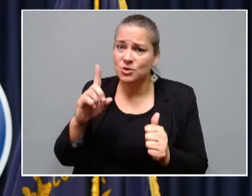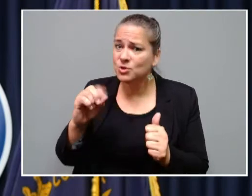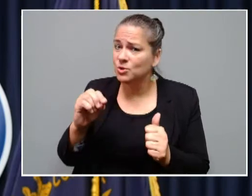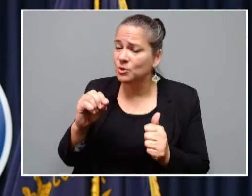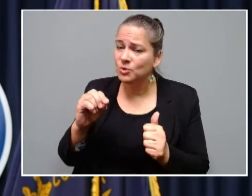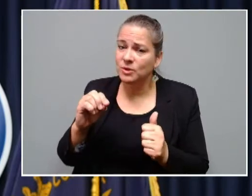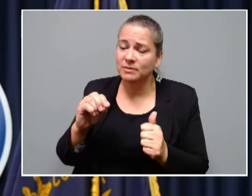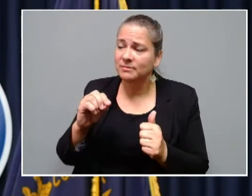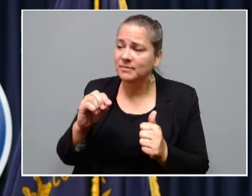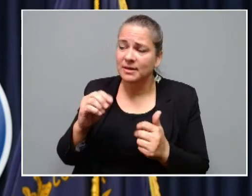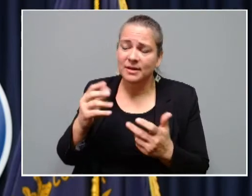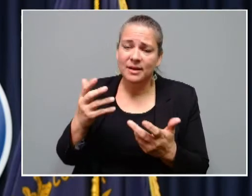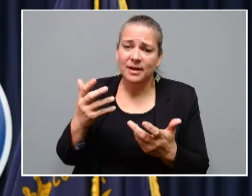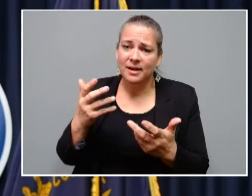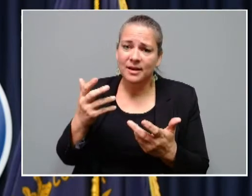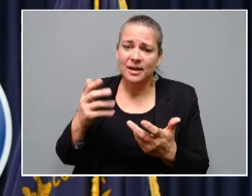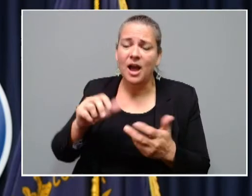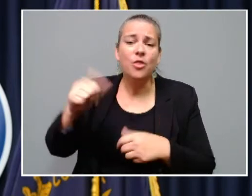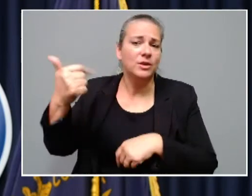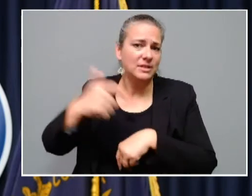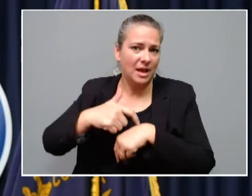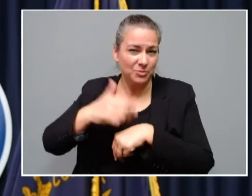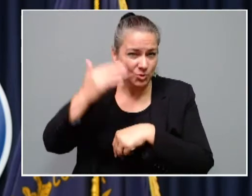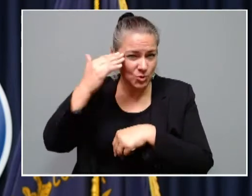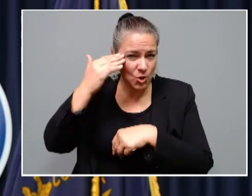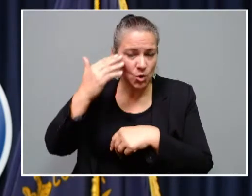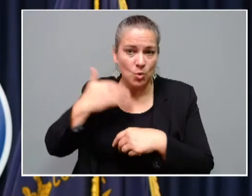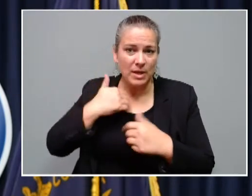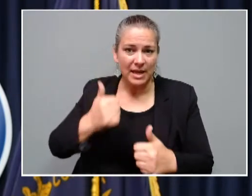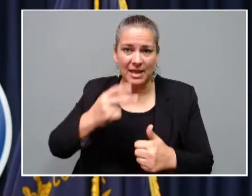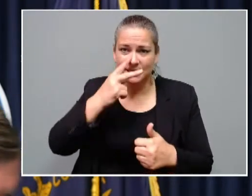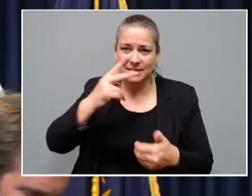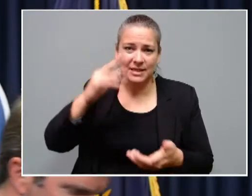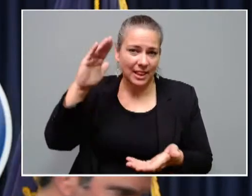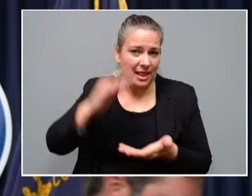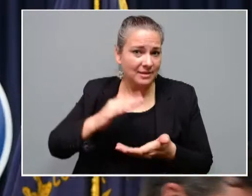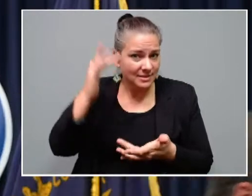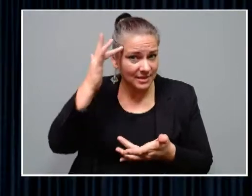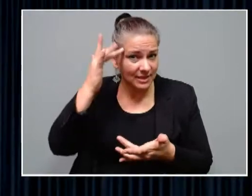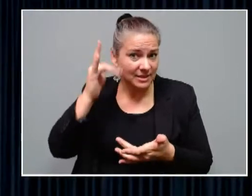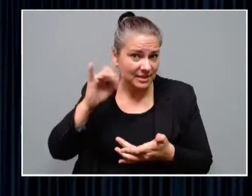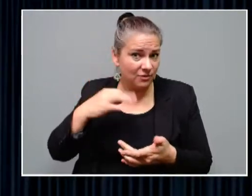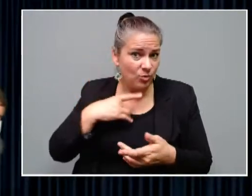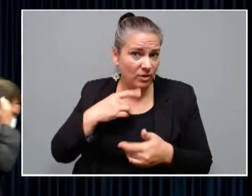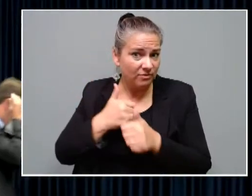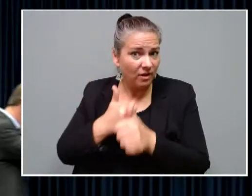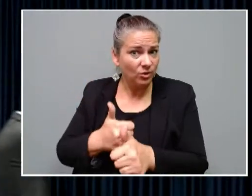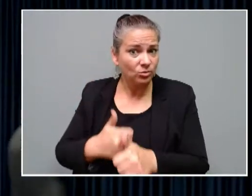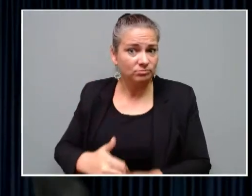seeing far less sickness than we're seeing now. Dr. Stack?